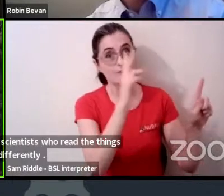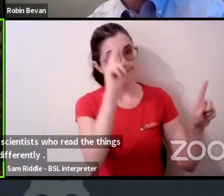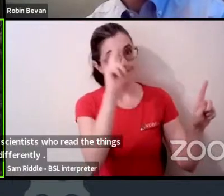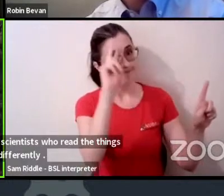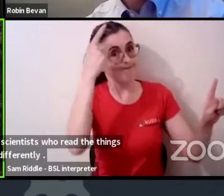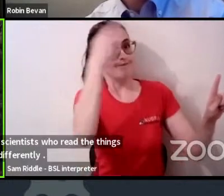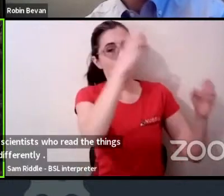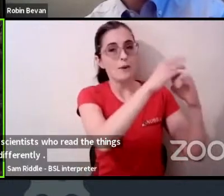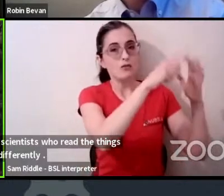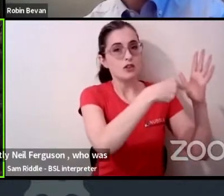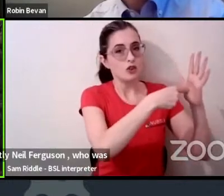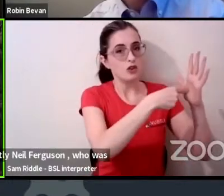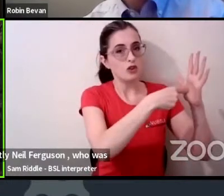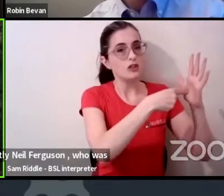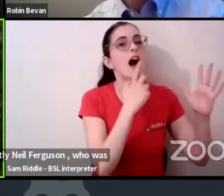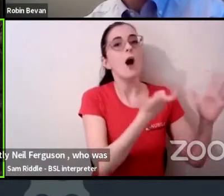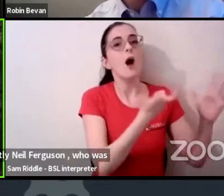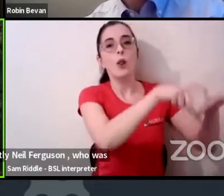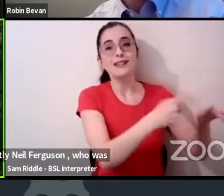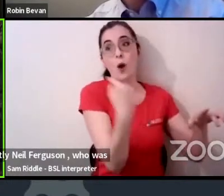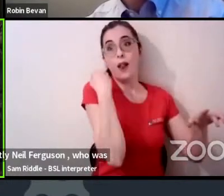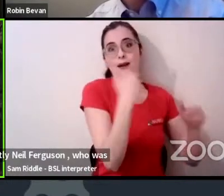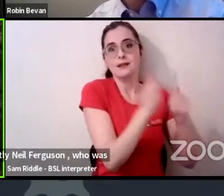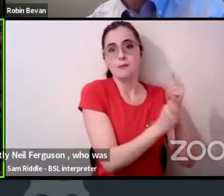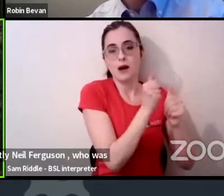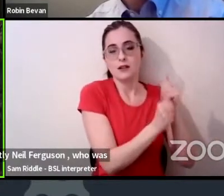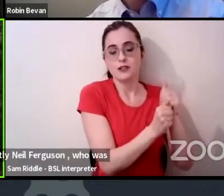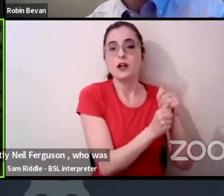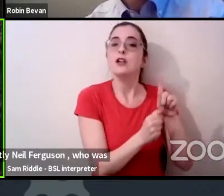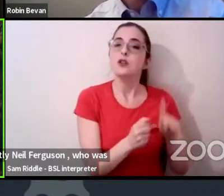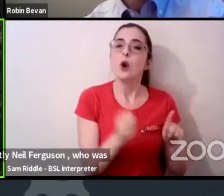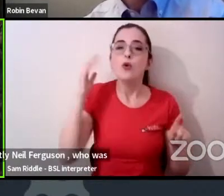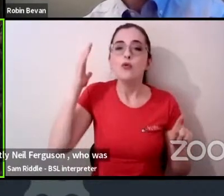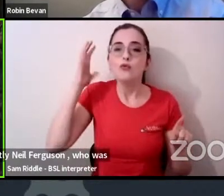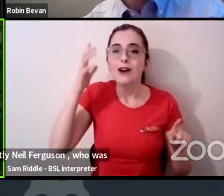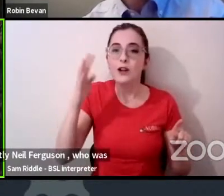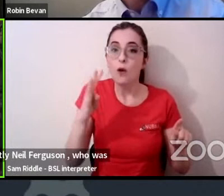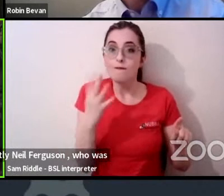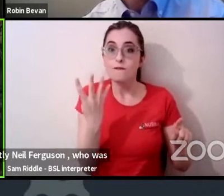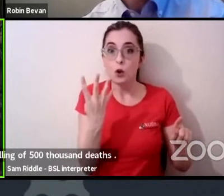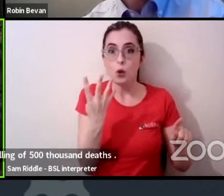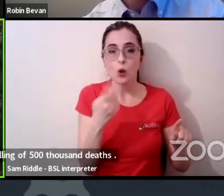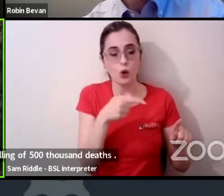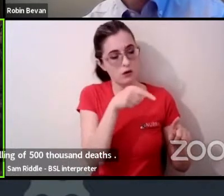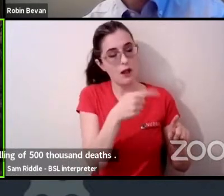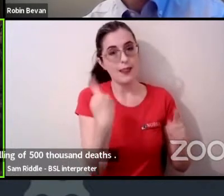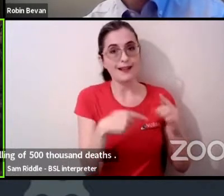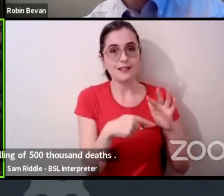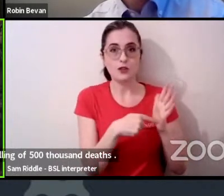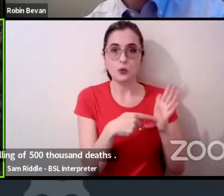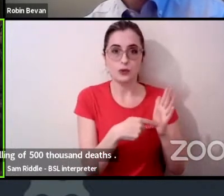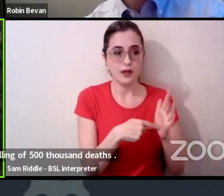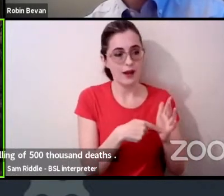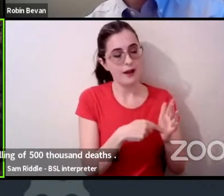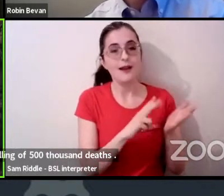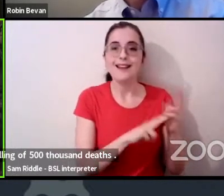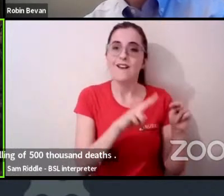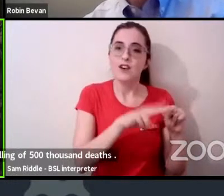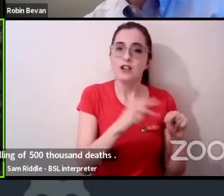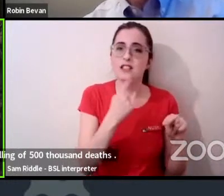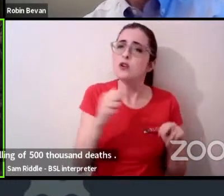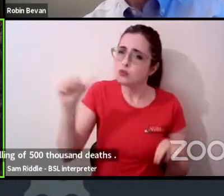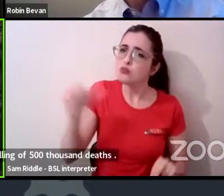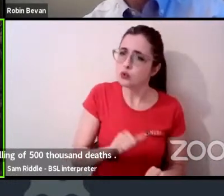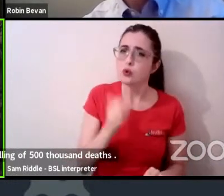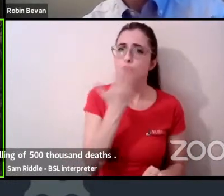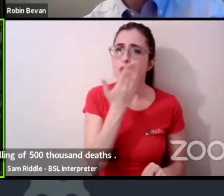March. On the PM programme on Radio 4 last Tuesday, he said it was right to open schools everywhere, that opening schools